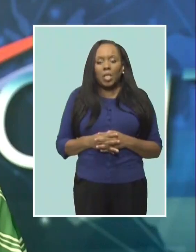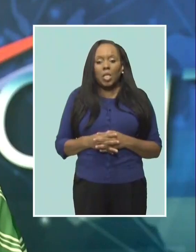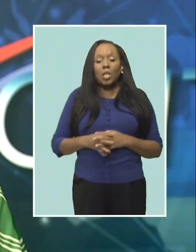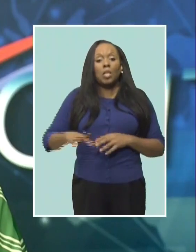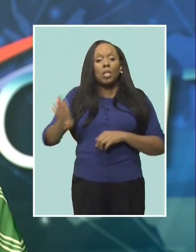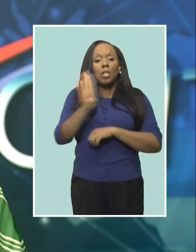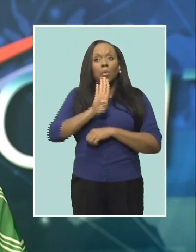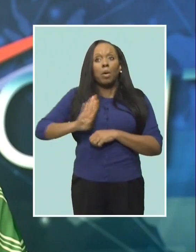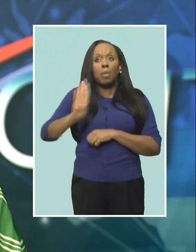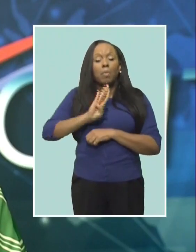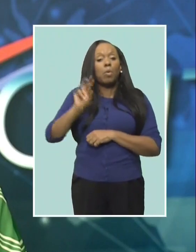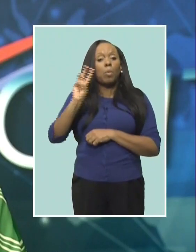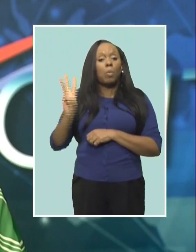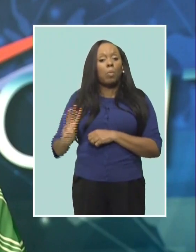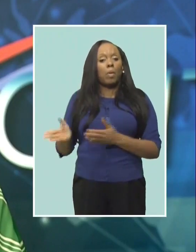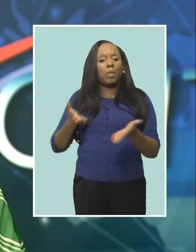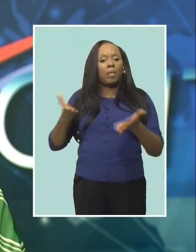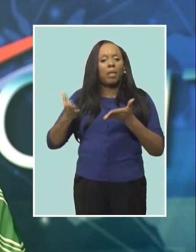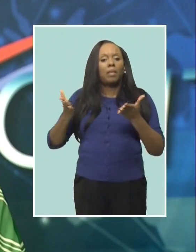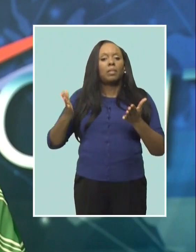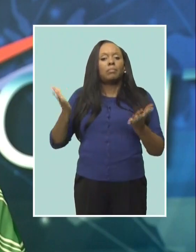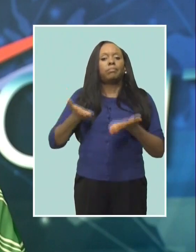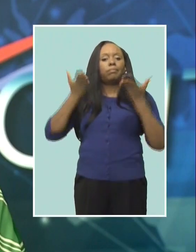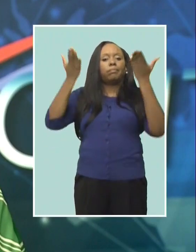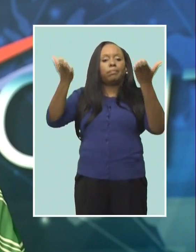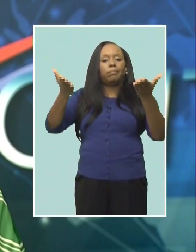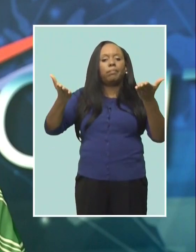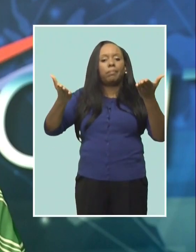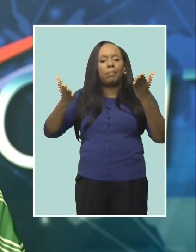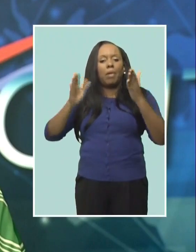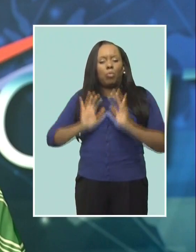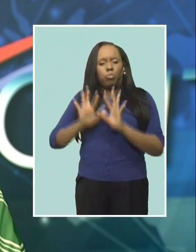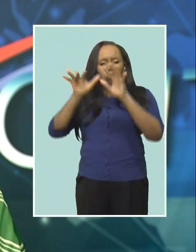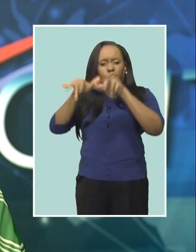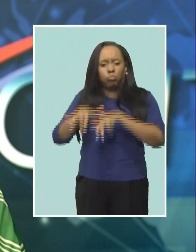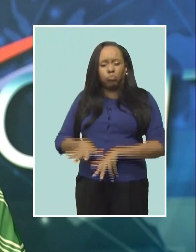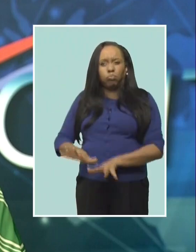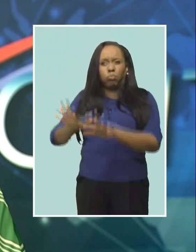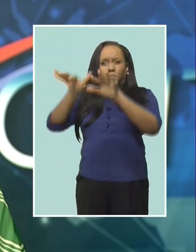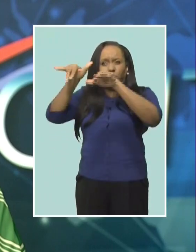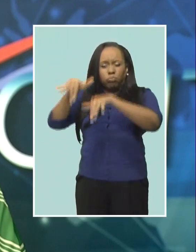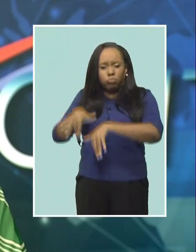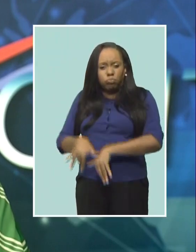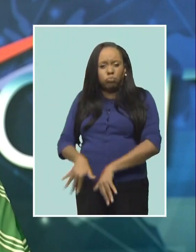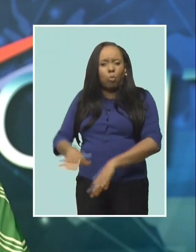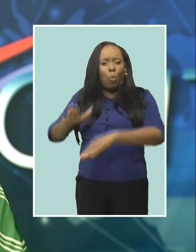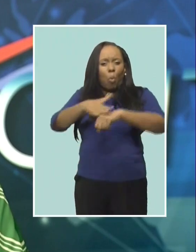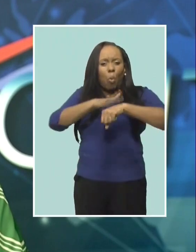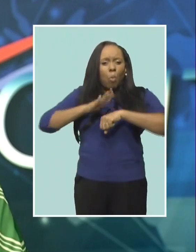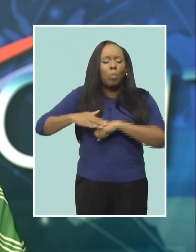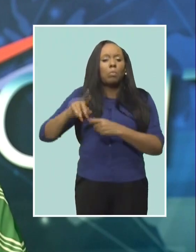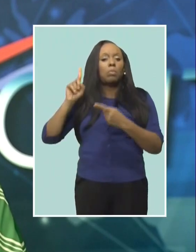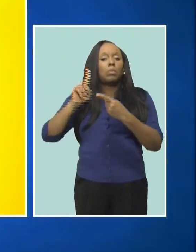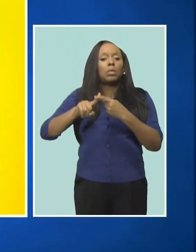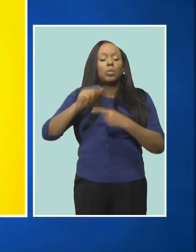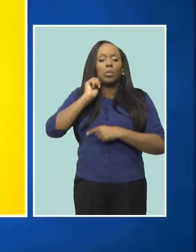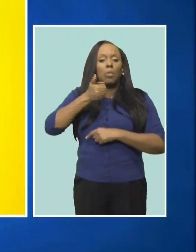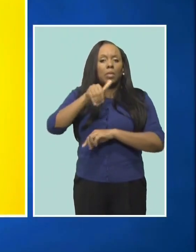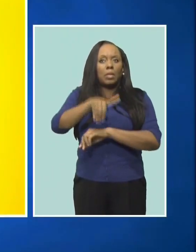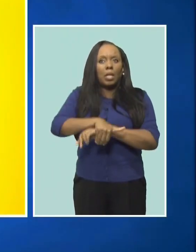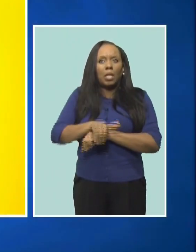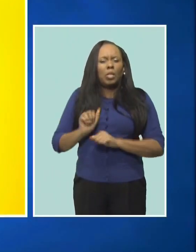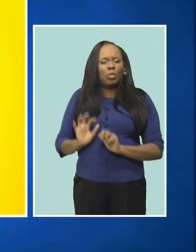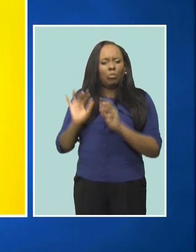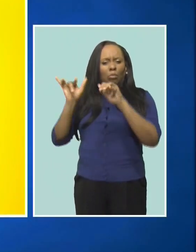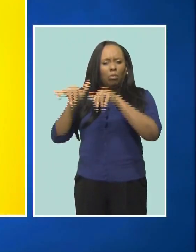The Barbados Meteorological Services has extended its high surf advisory until tomorrow night. Choppy sea conditions continue to